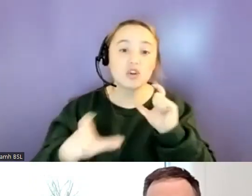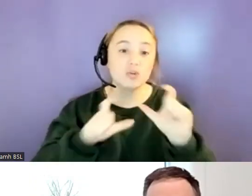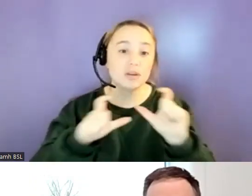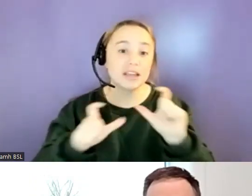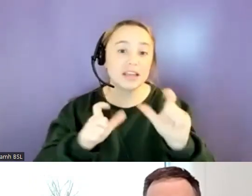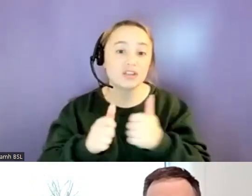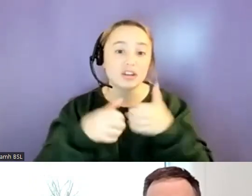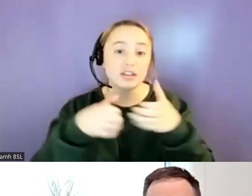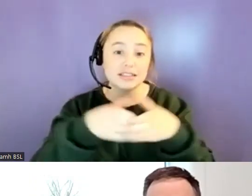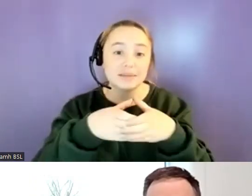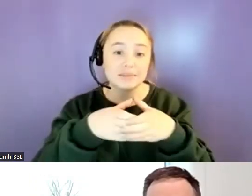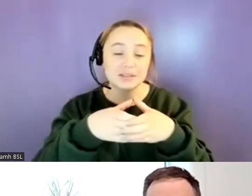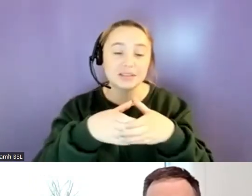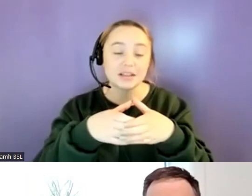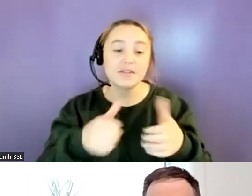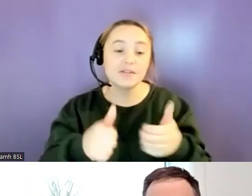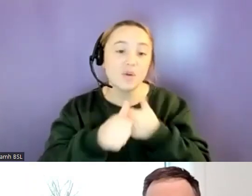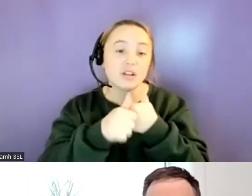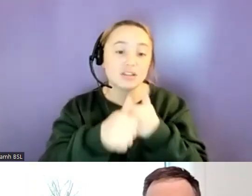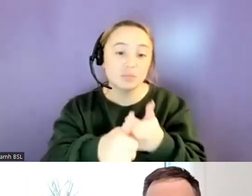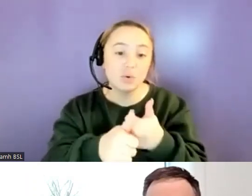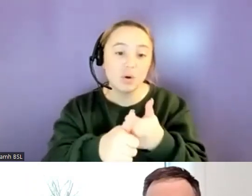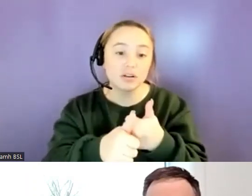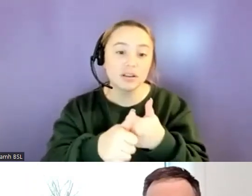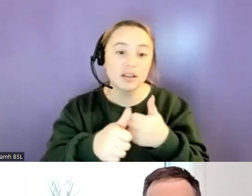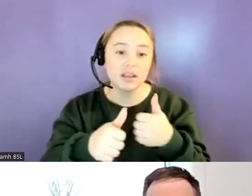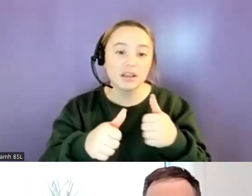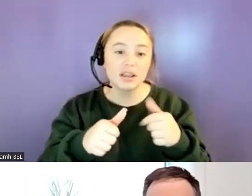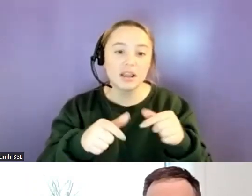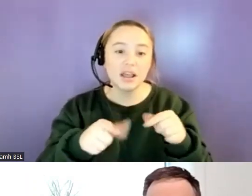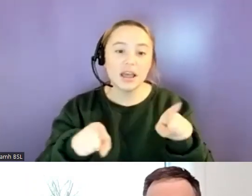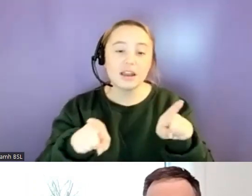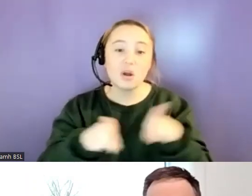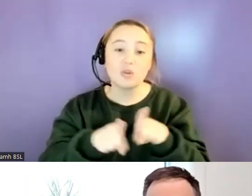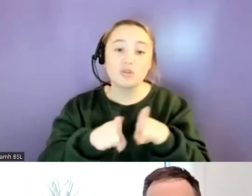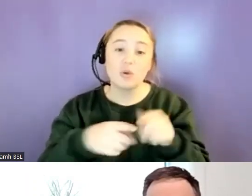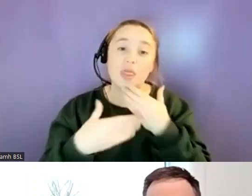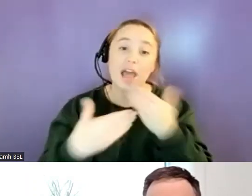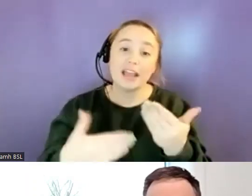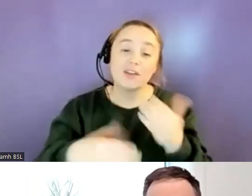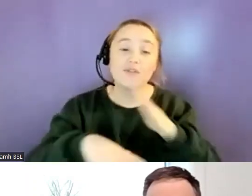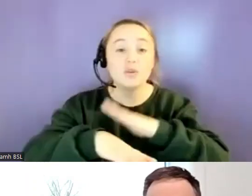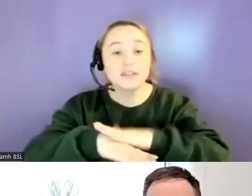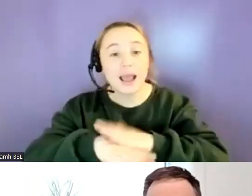communications team for their help, and to all of you for your time and your efforts